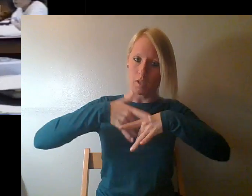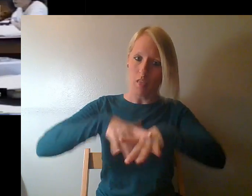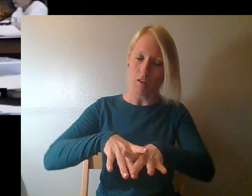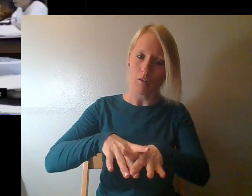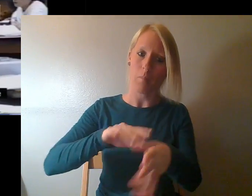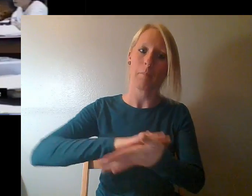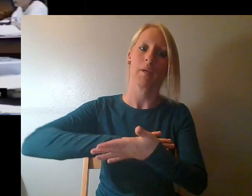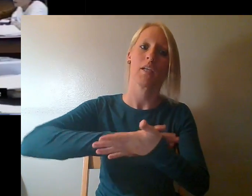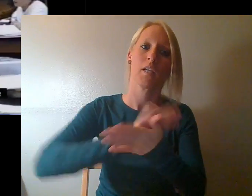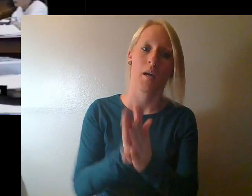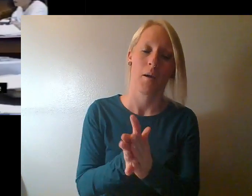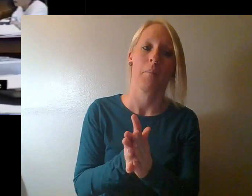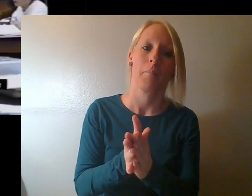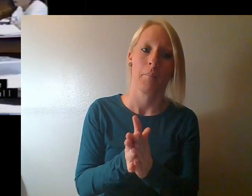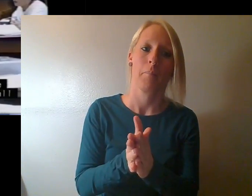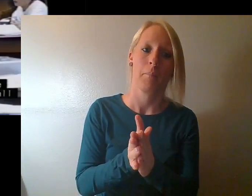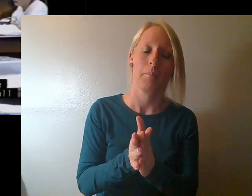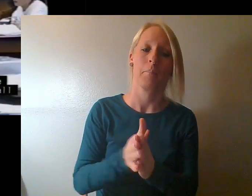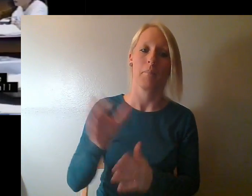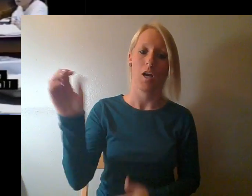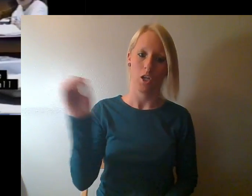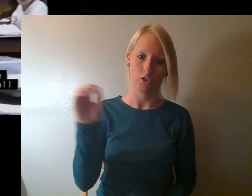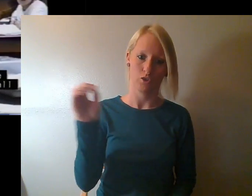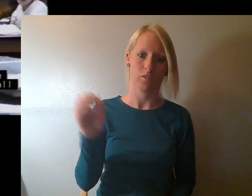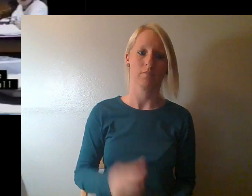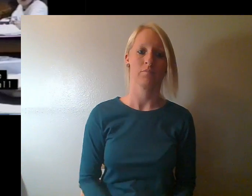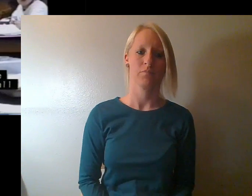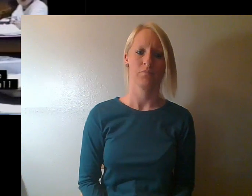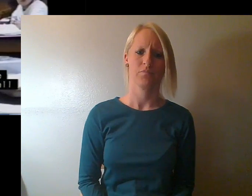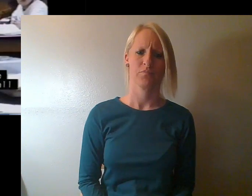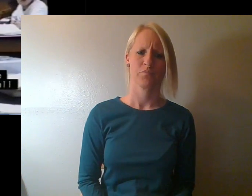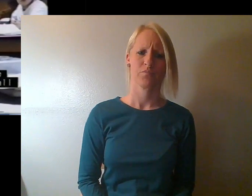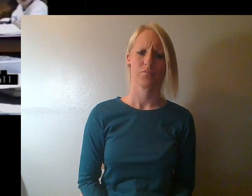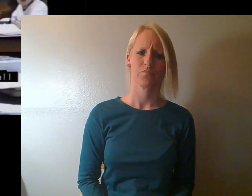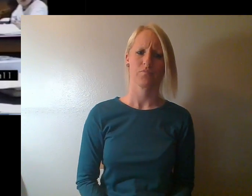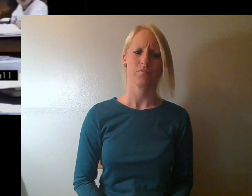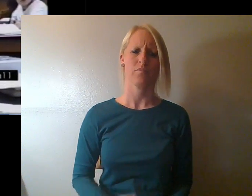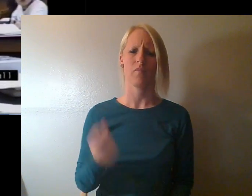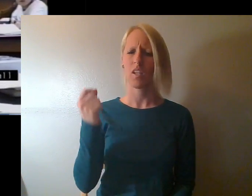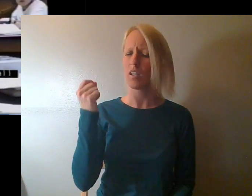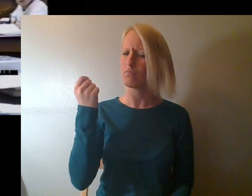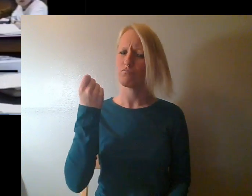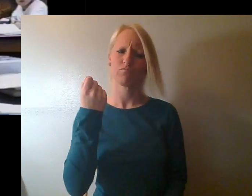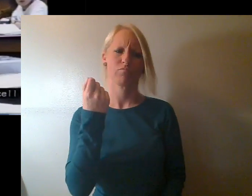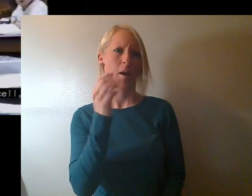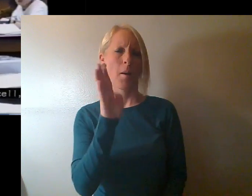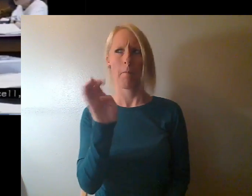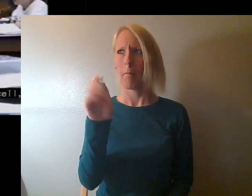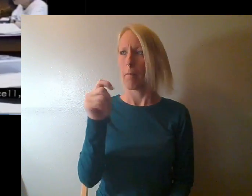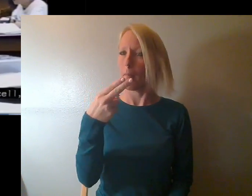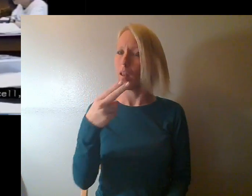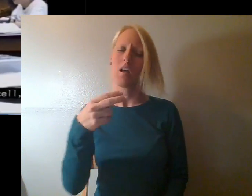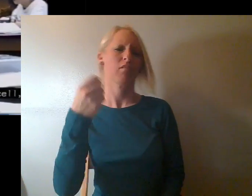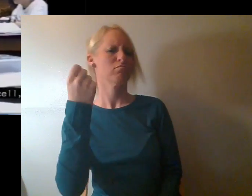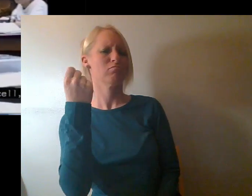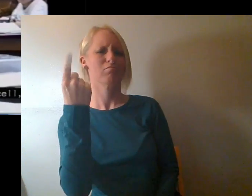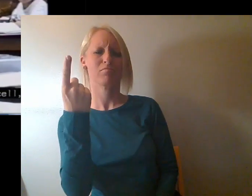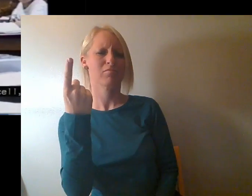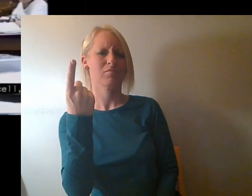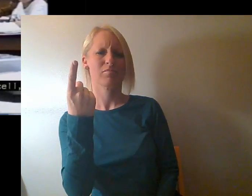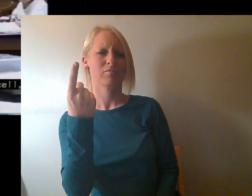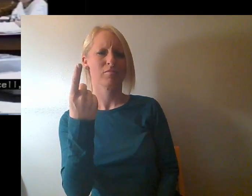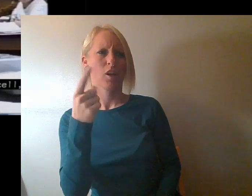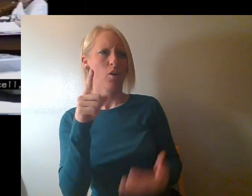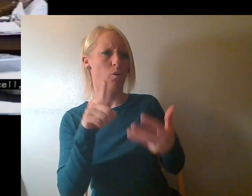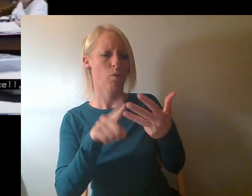the chloroplast like when the whole cell gets all this food? Okay. What happens is this: we have a cell, okay, plant